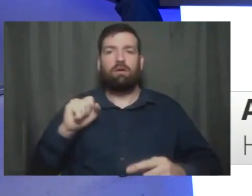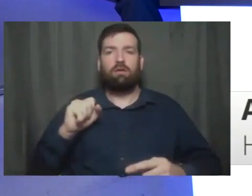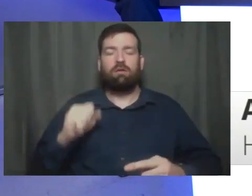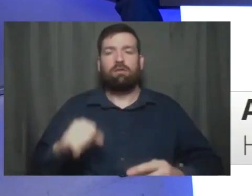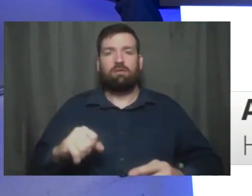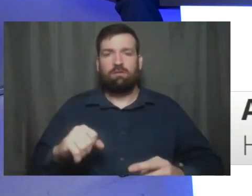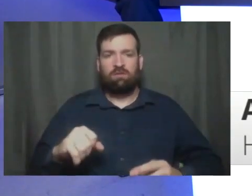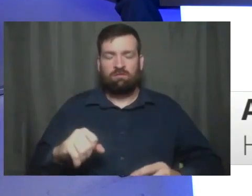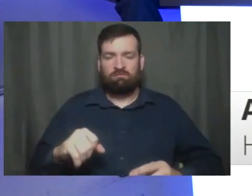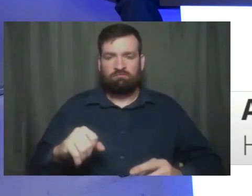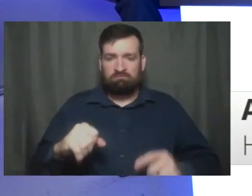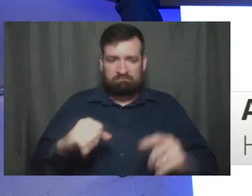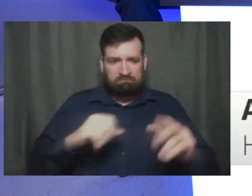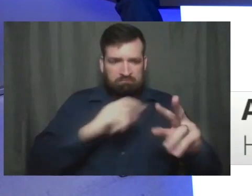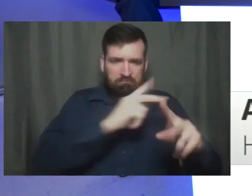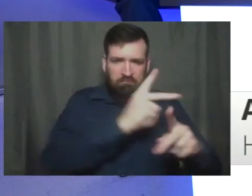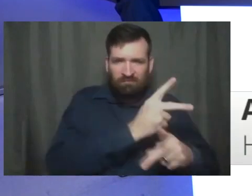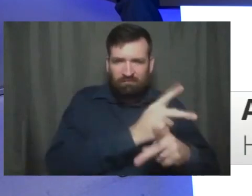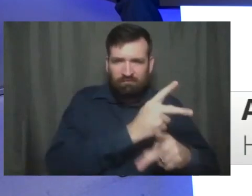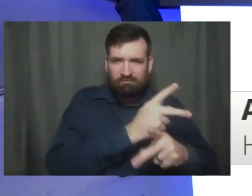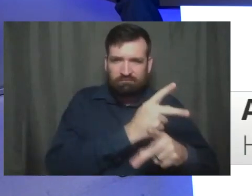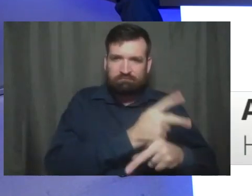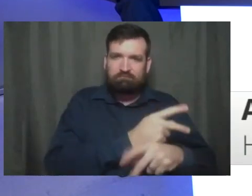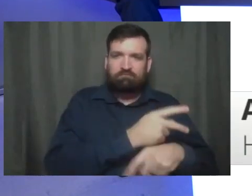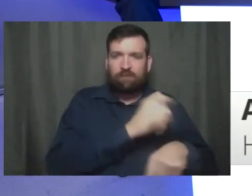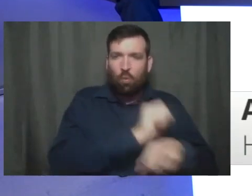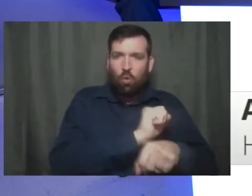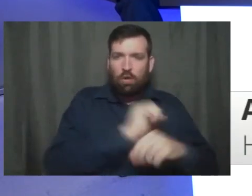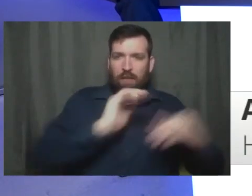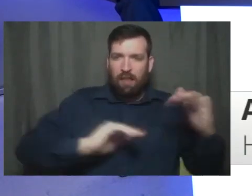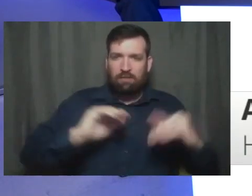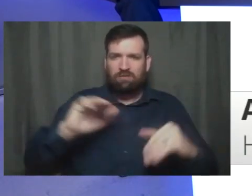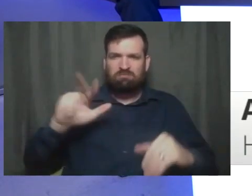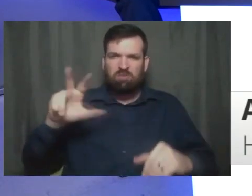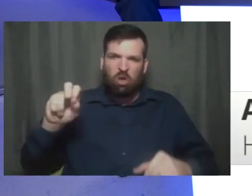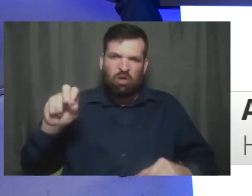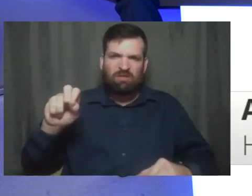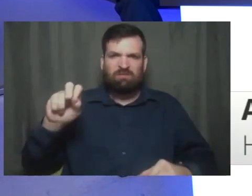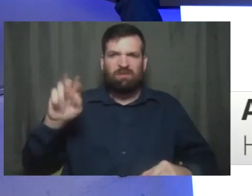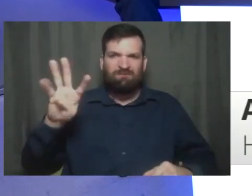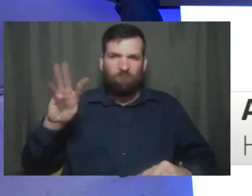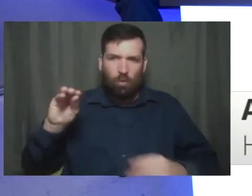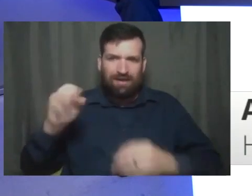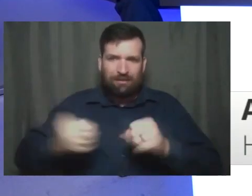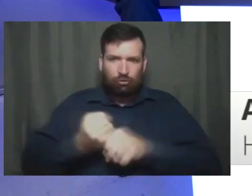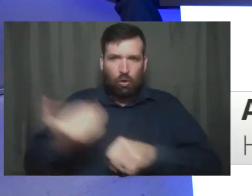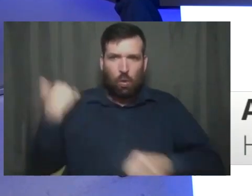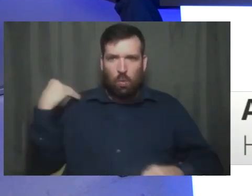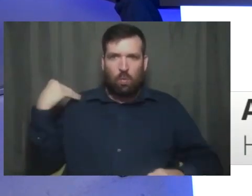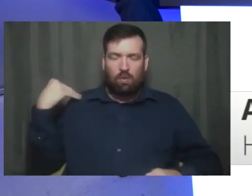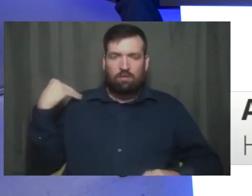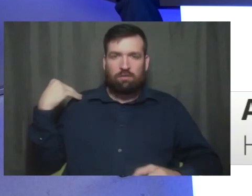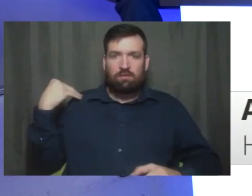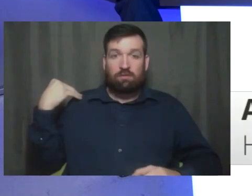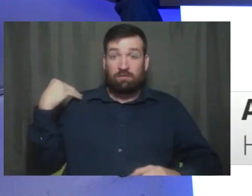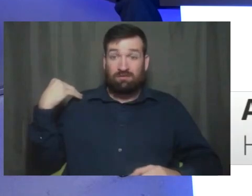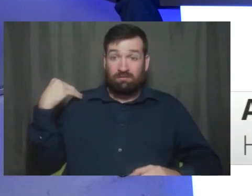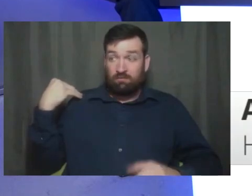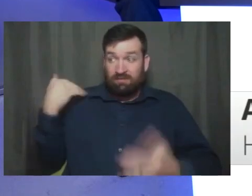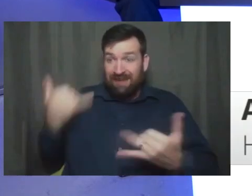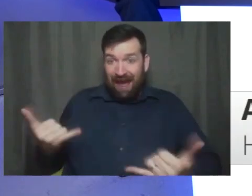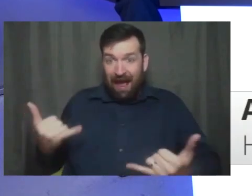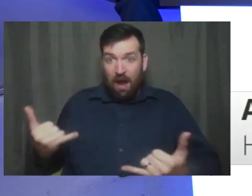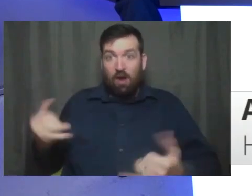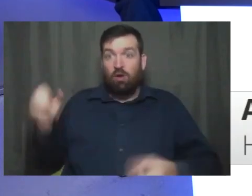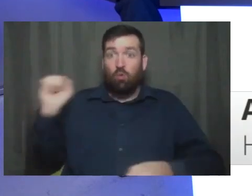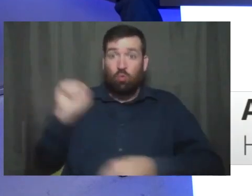at work. And, you go back 20, 30, 40 years ago when people go to the workforce. I mean, it's all or nothing. I mean, it's hard to